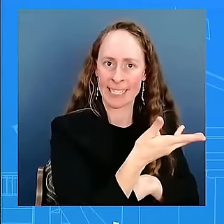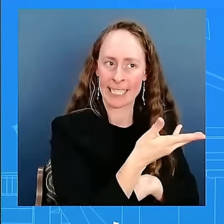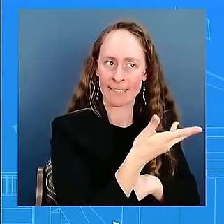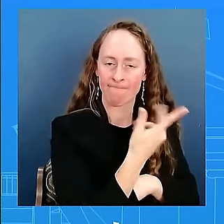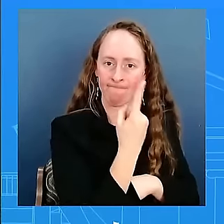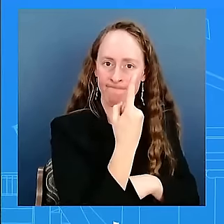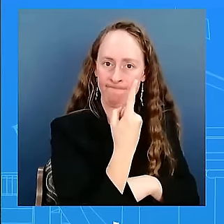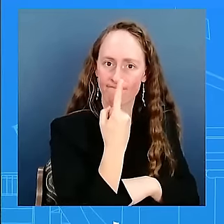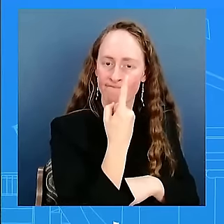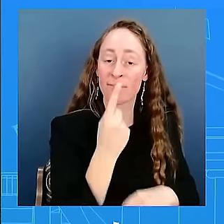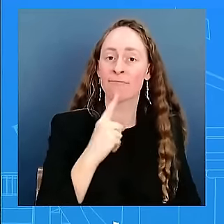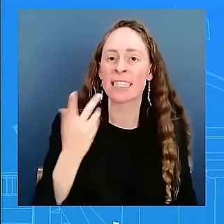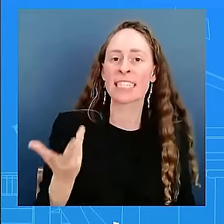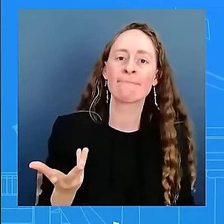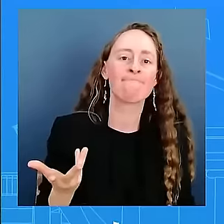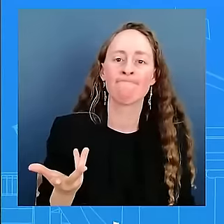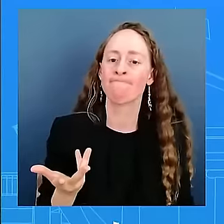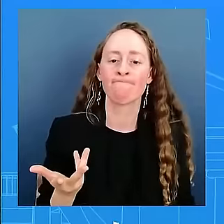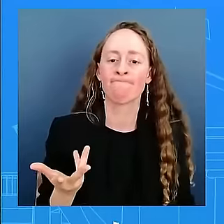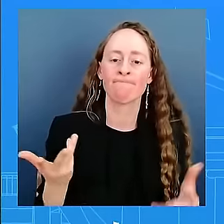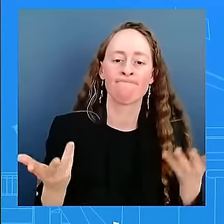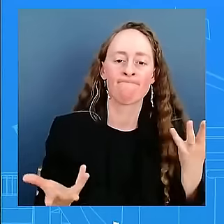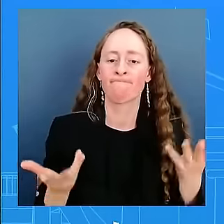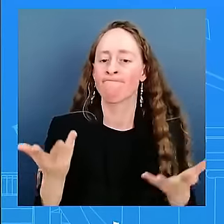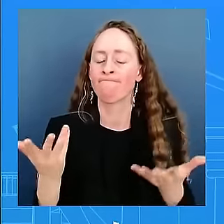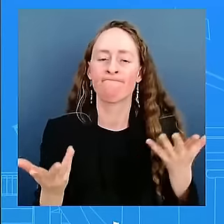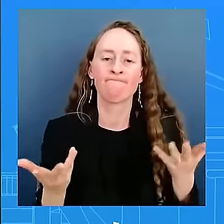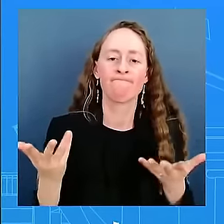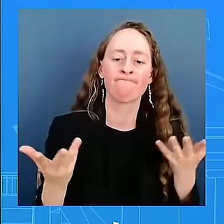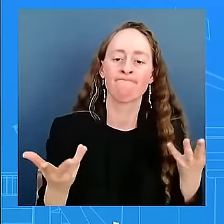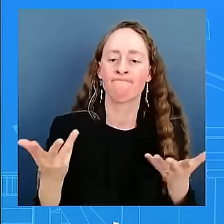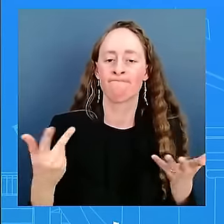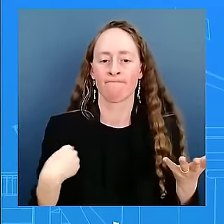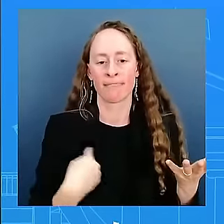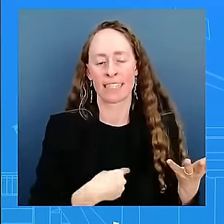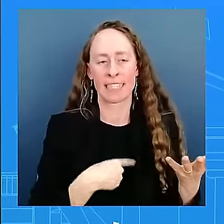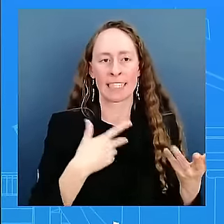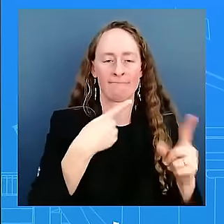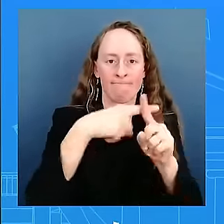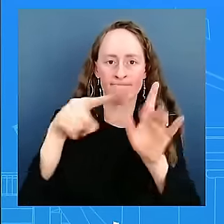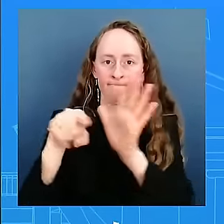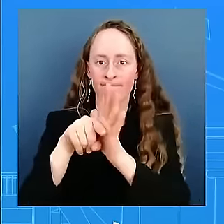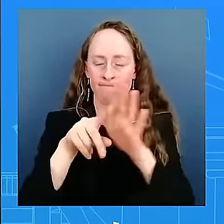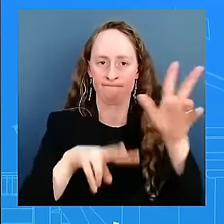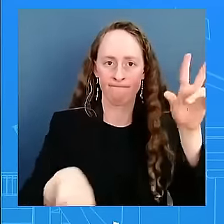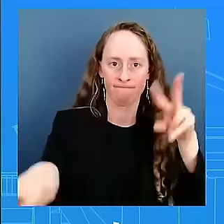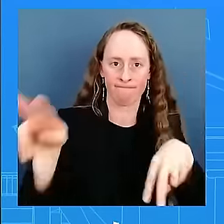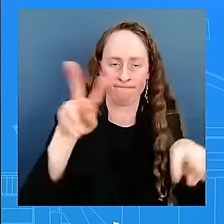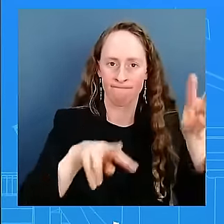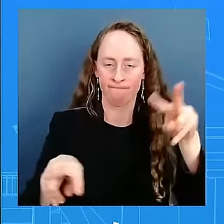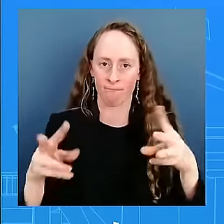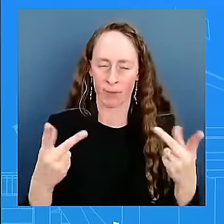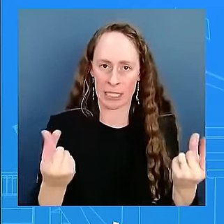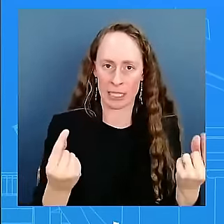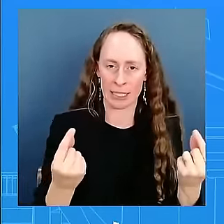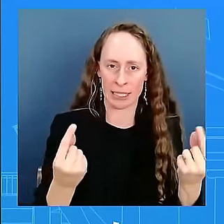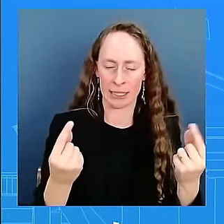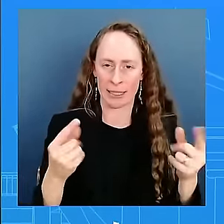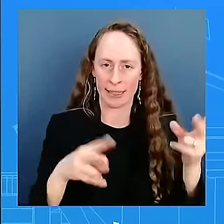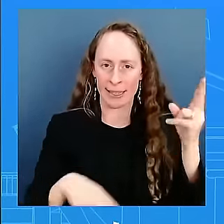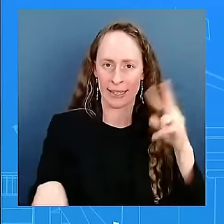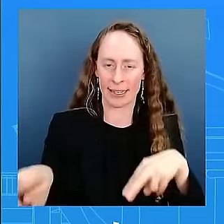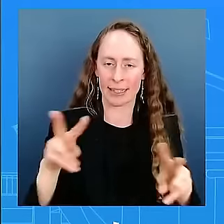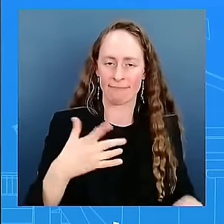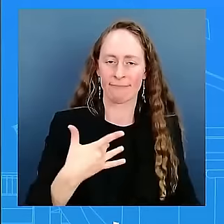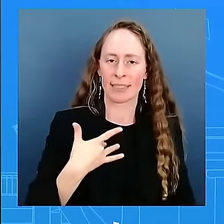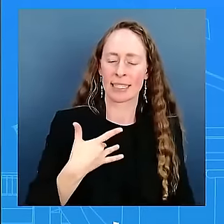perspective, we have assessed and analyzed that risk, and we have judged that the benefit of reuniting